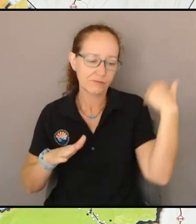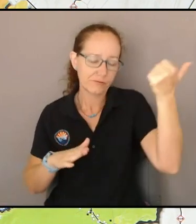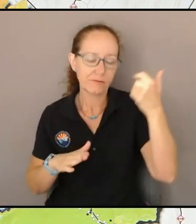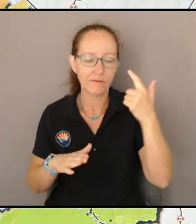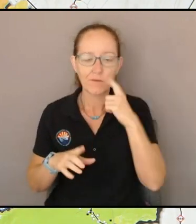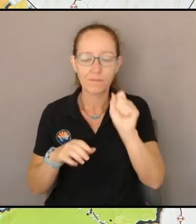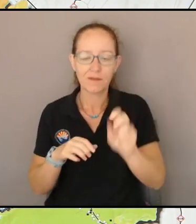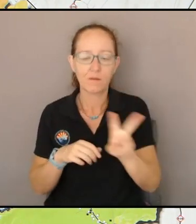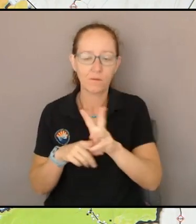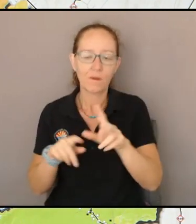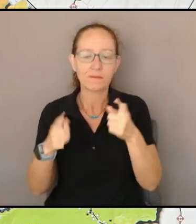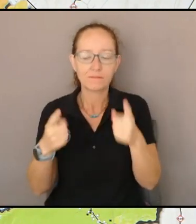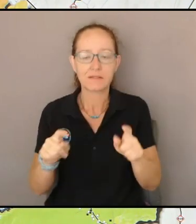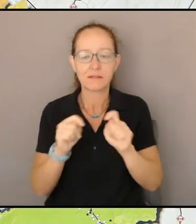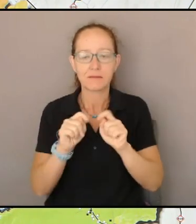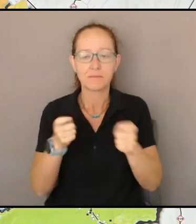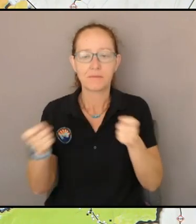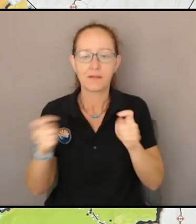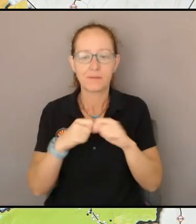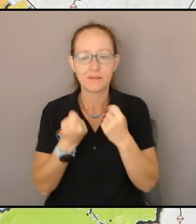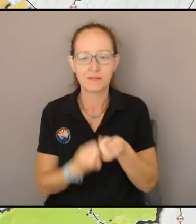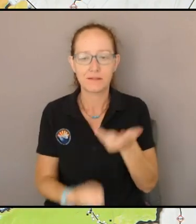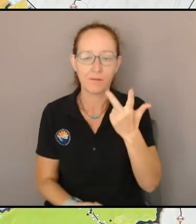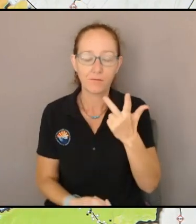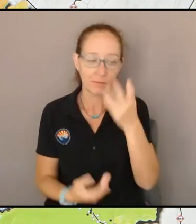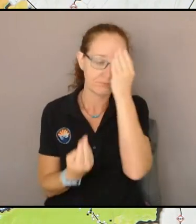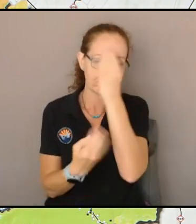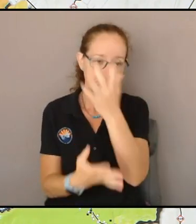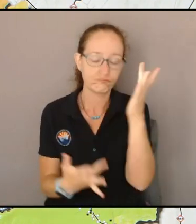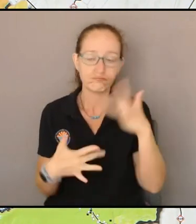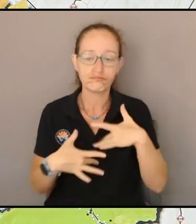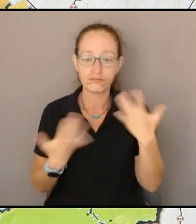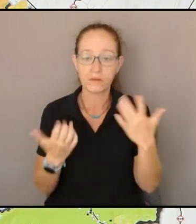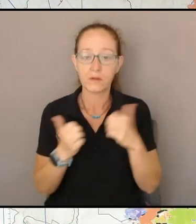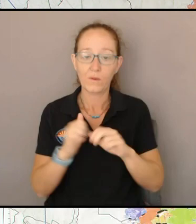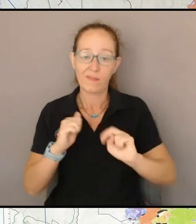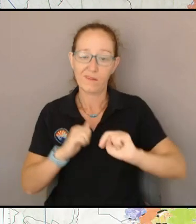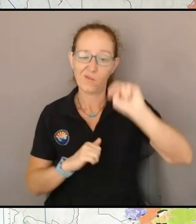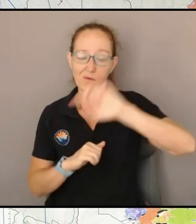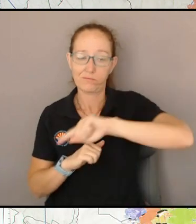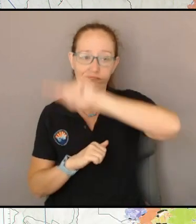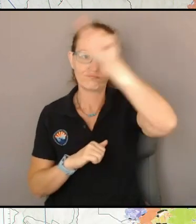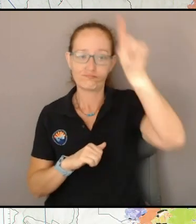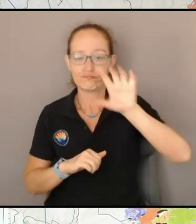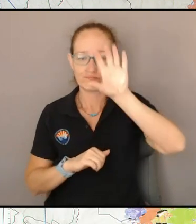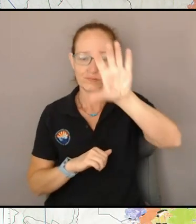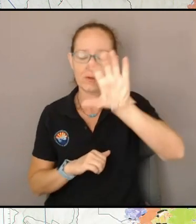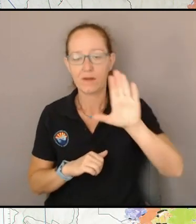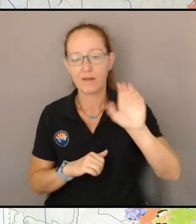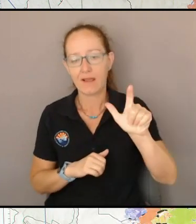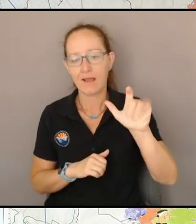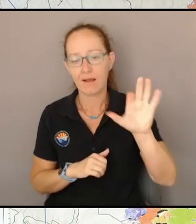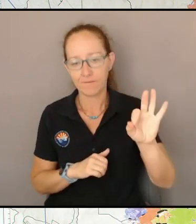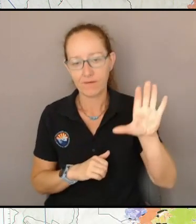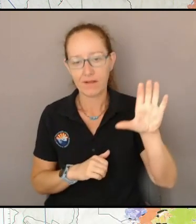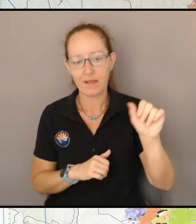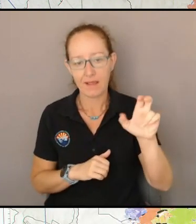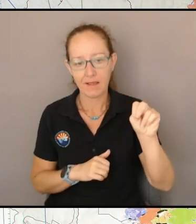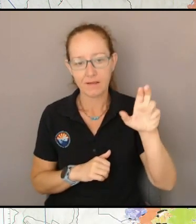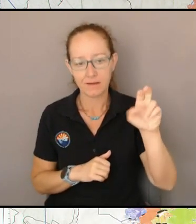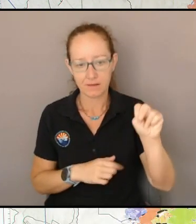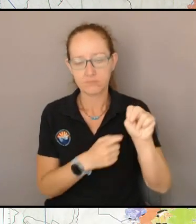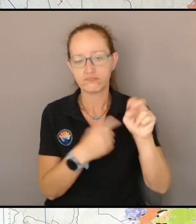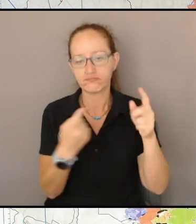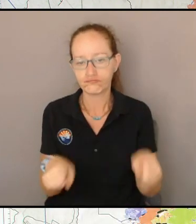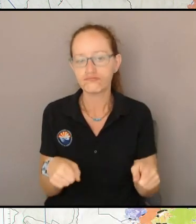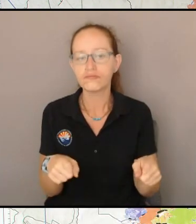3 with an update here on the north zone of the Calf Canyon incident. So I'll talk kind of around